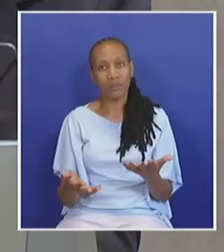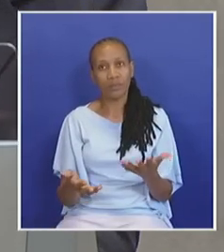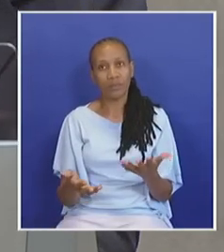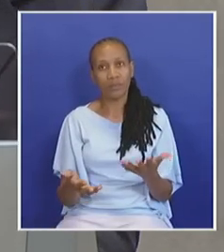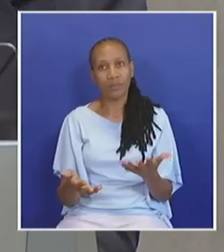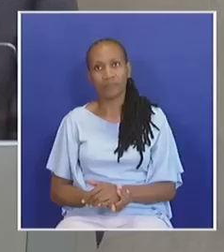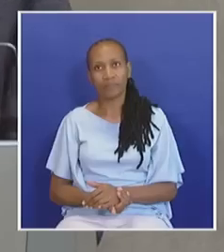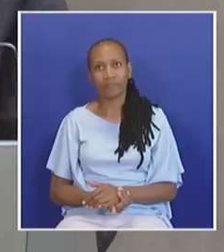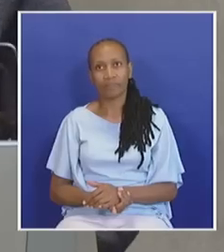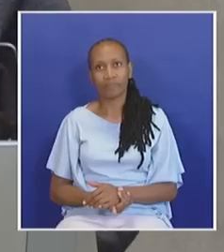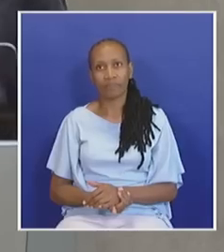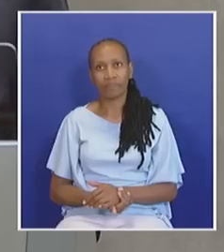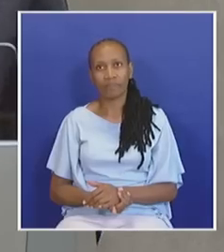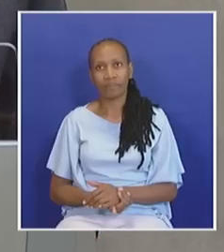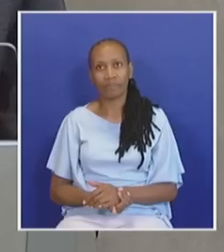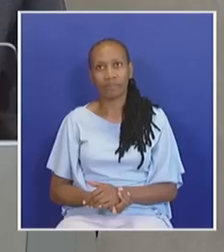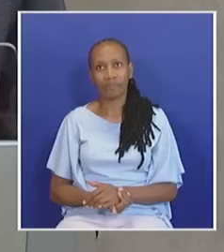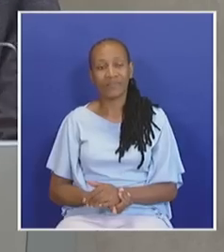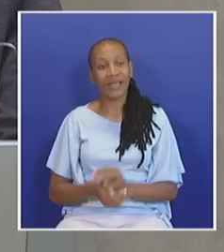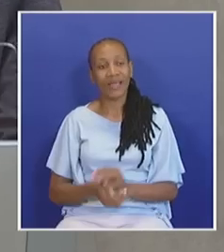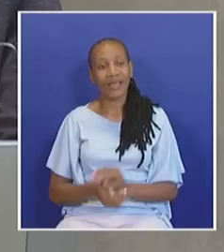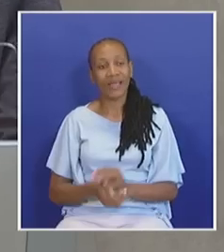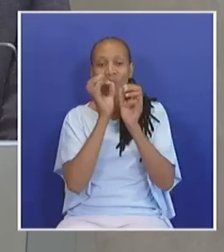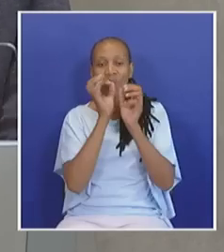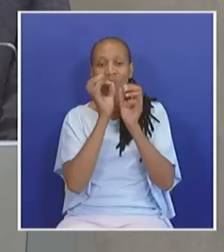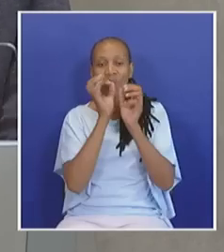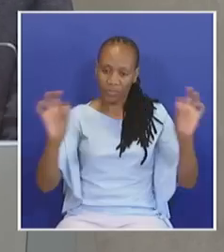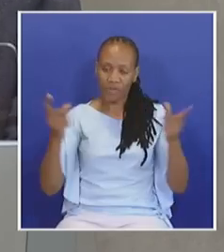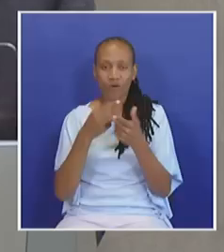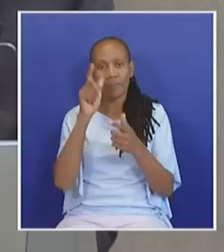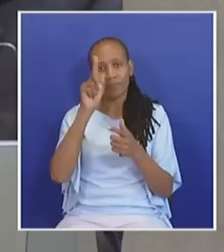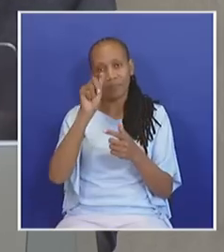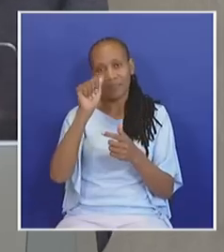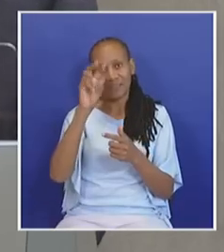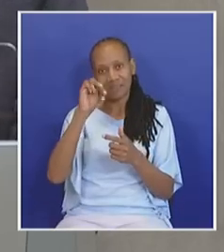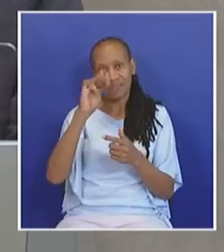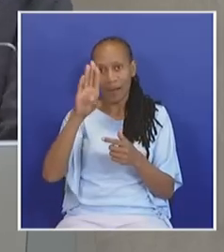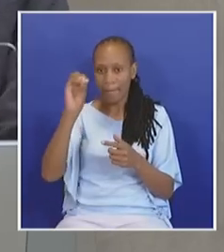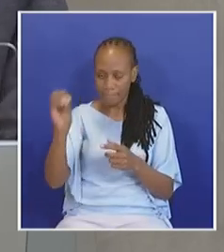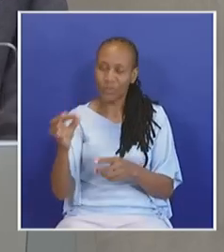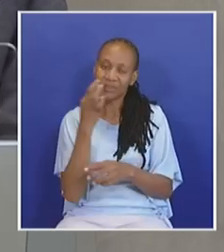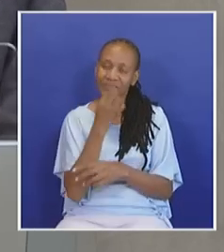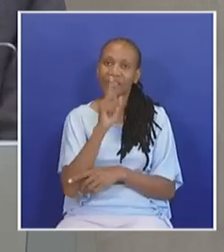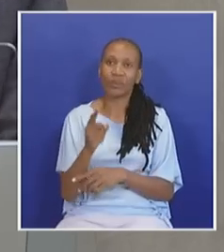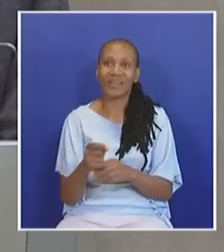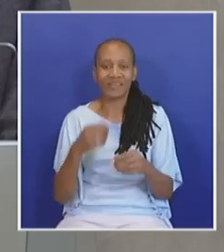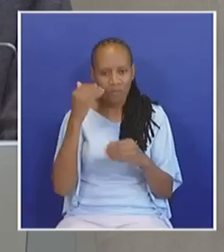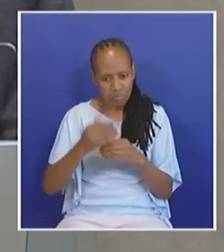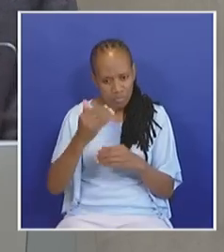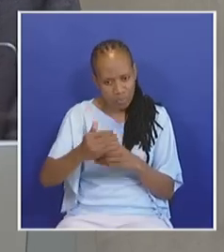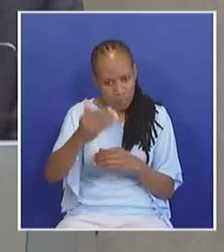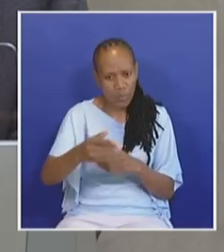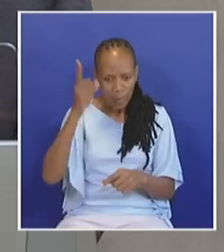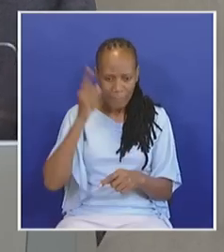our glorious movement visionary leader, O.R. Tambo. As said, as never before, we need to move arms